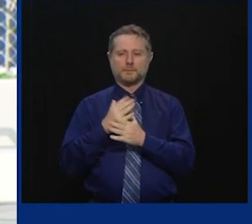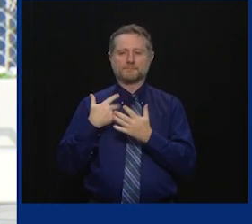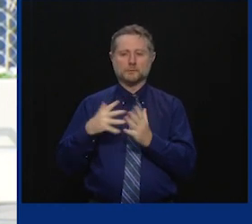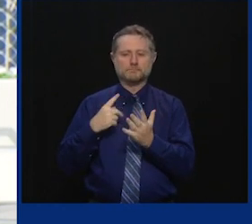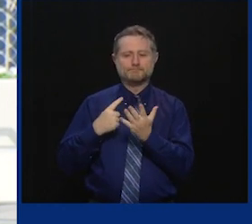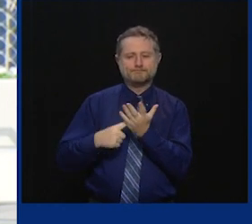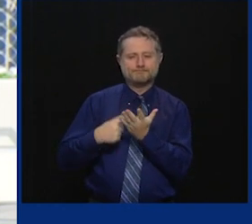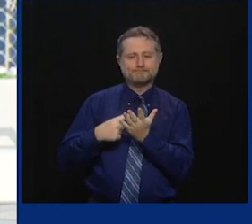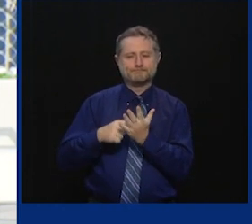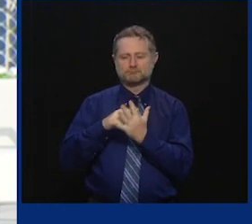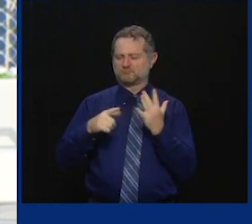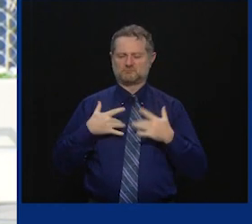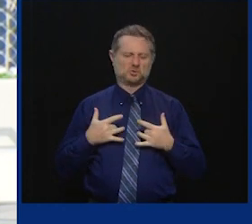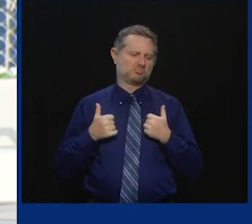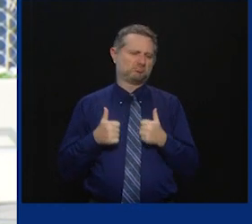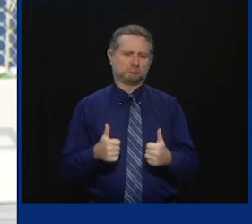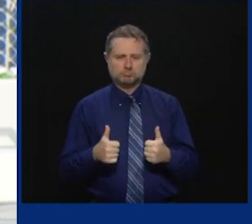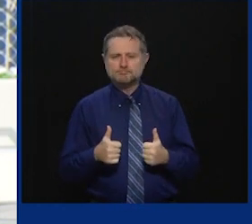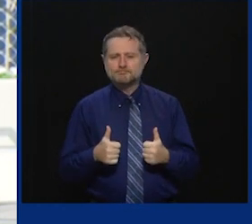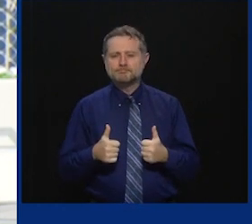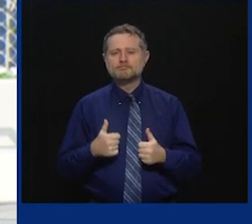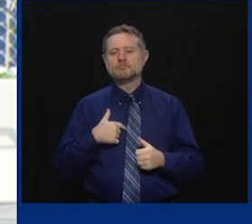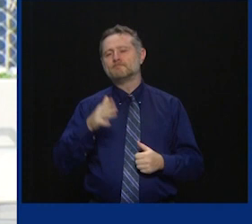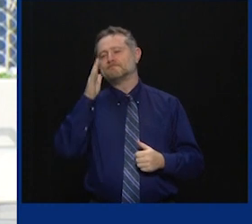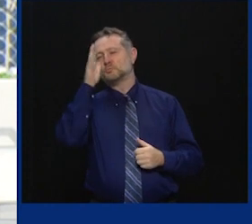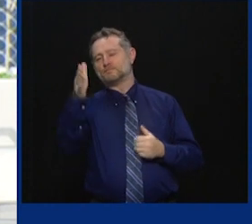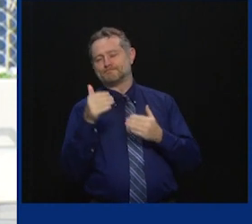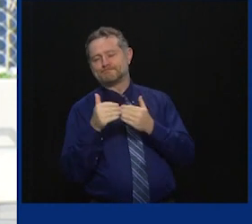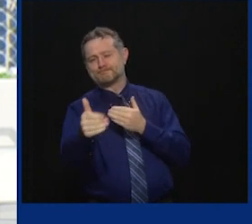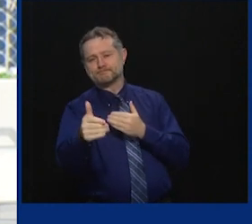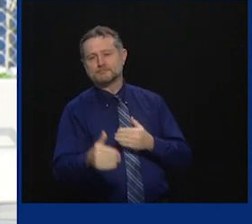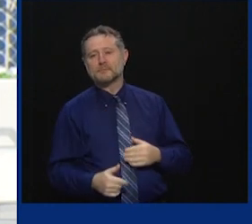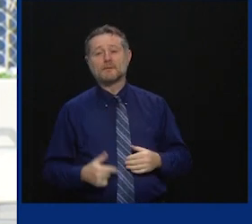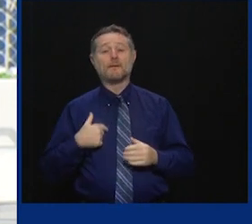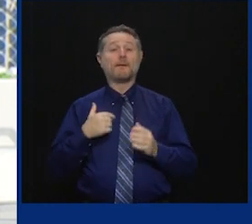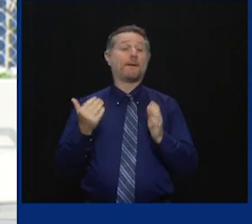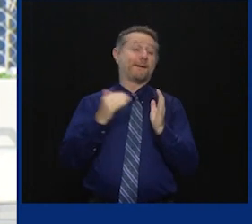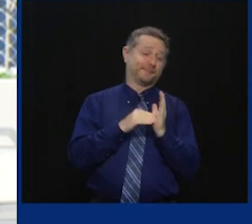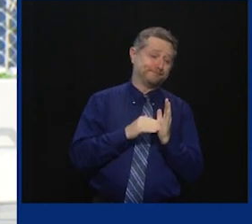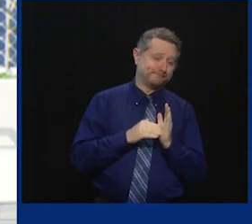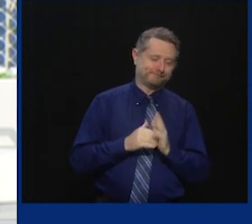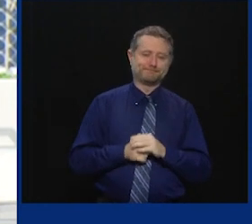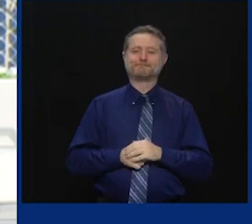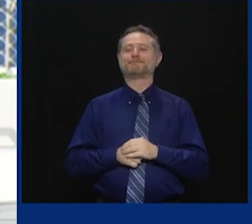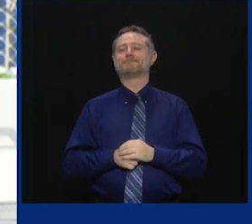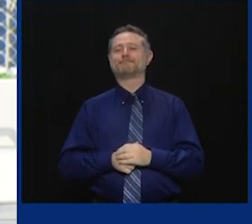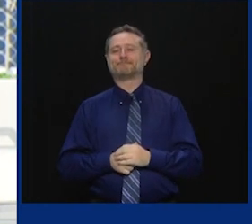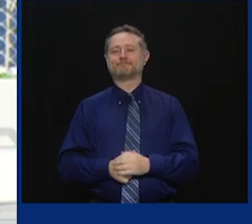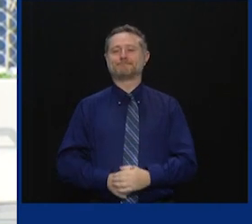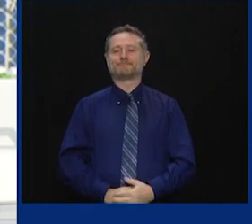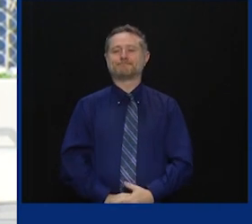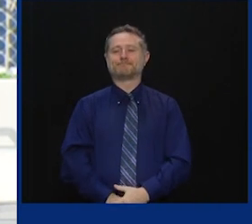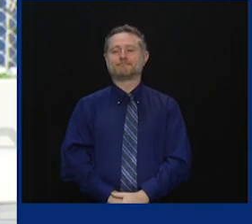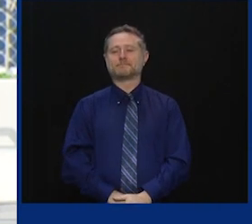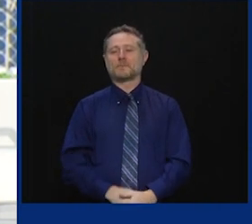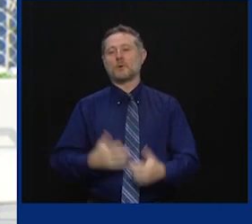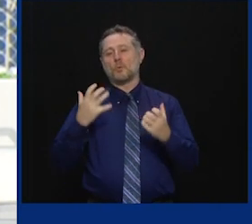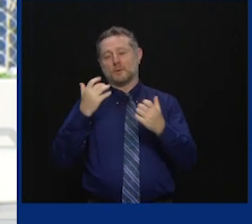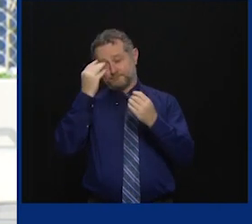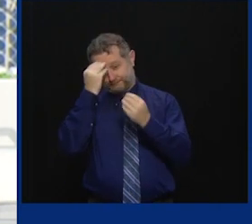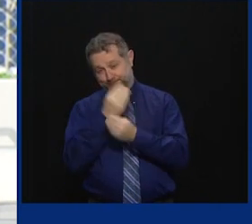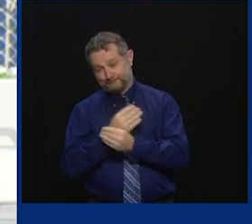about where we're heading. So again, I really want it to be put out there. It's $36 a